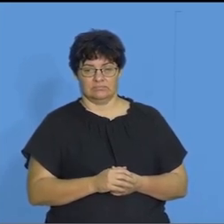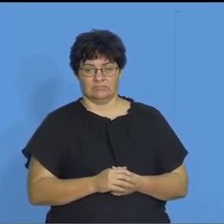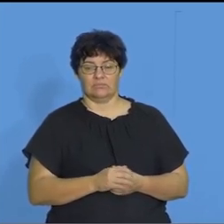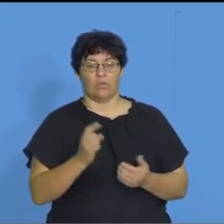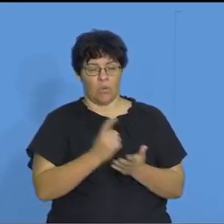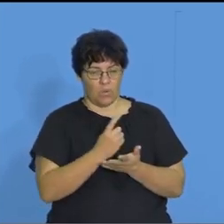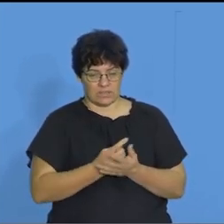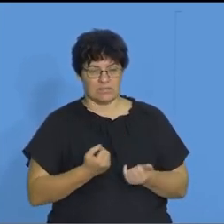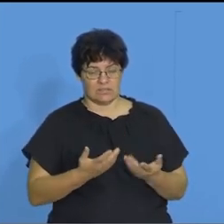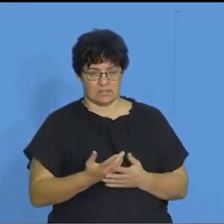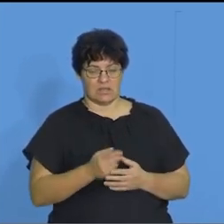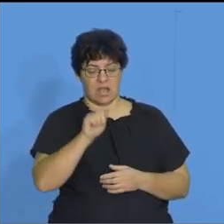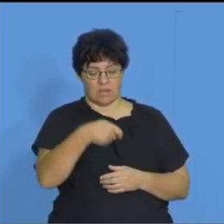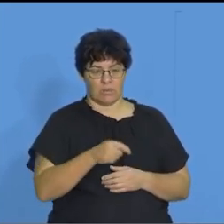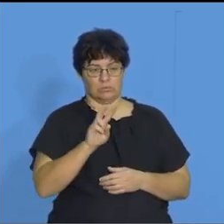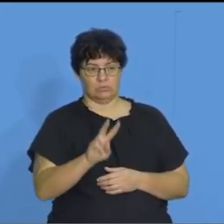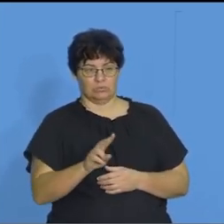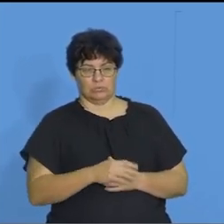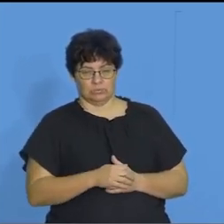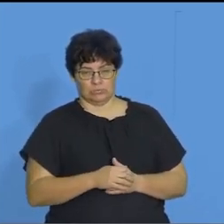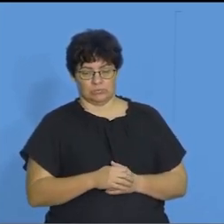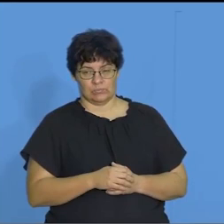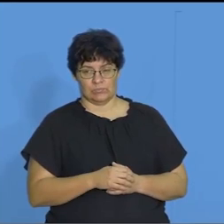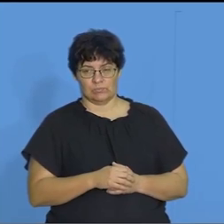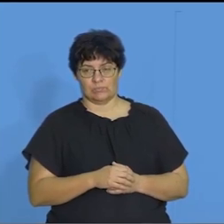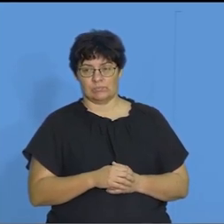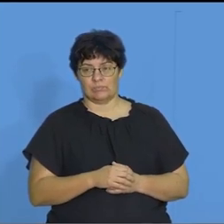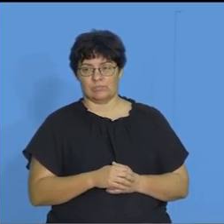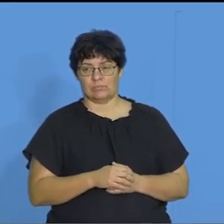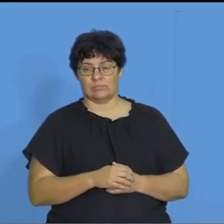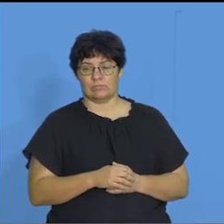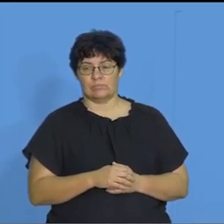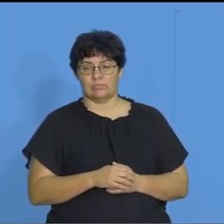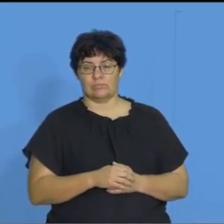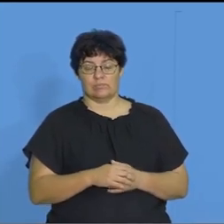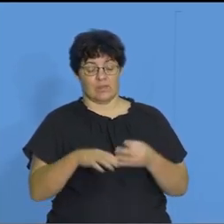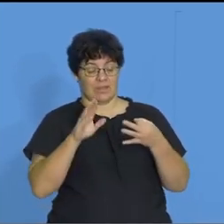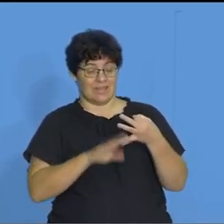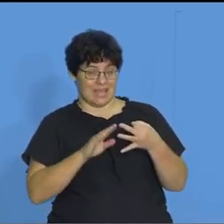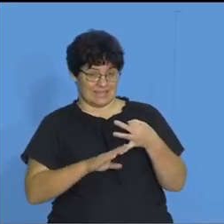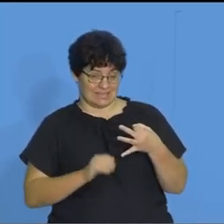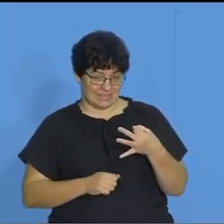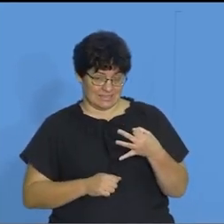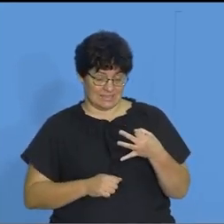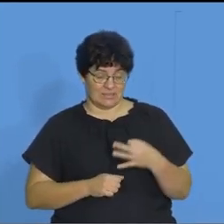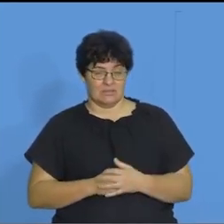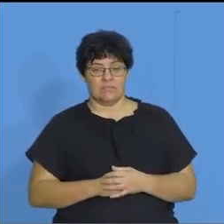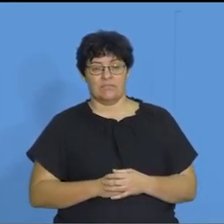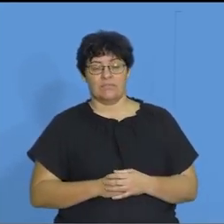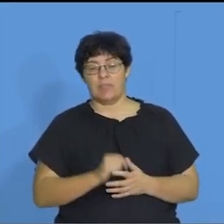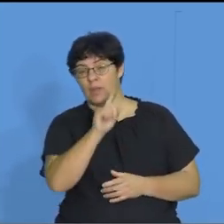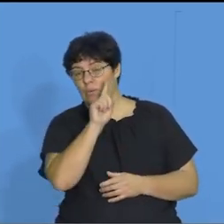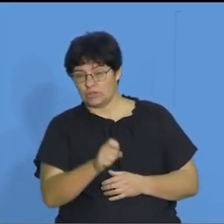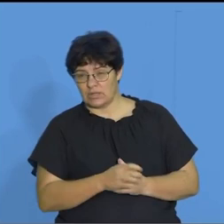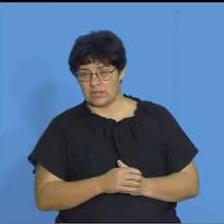82.73%. We always express it to two decimal places, okay? Now, the question then goes further and